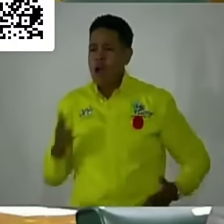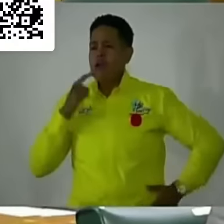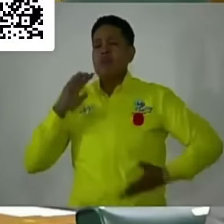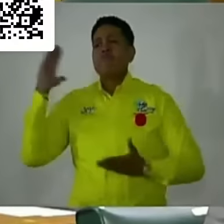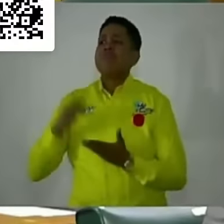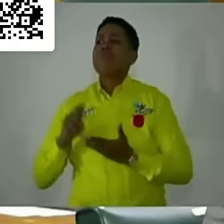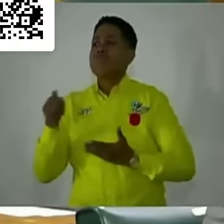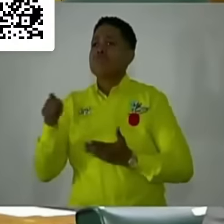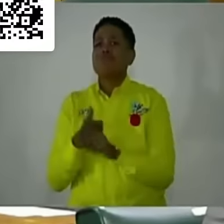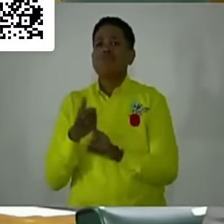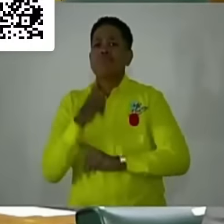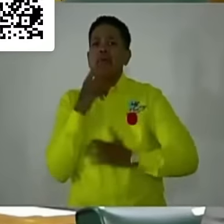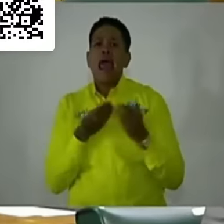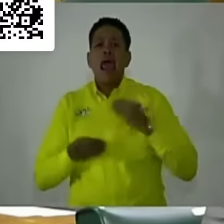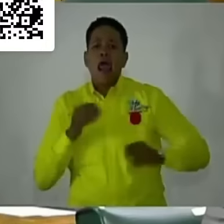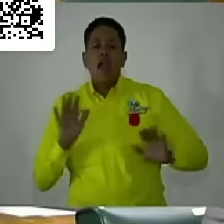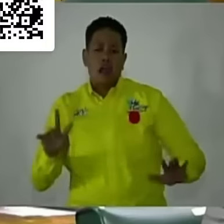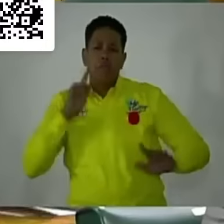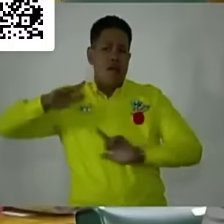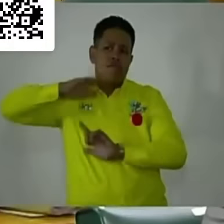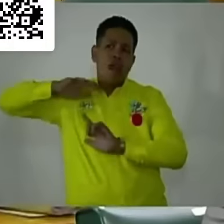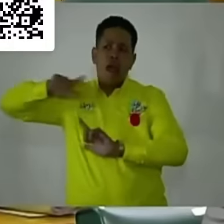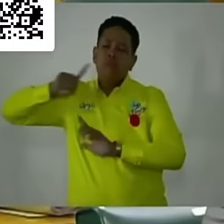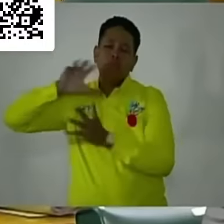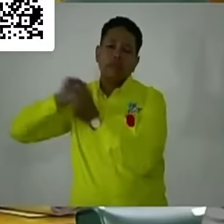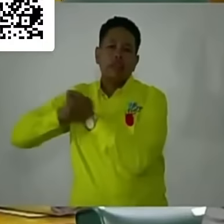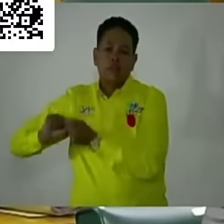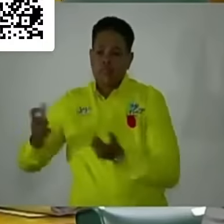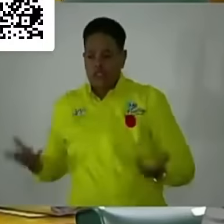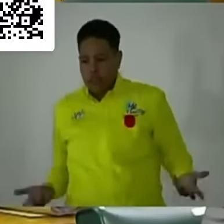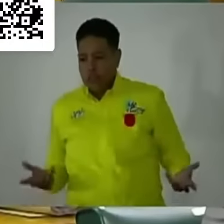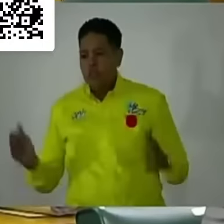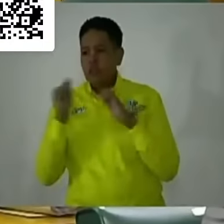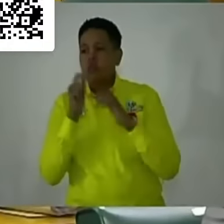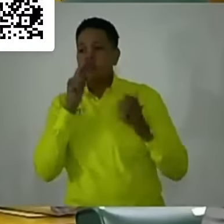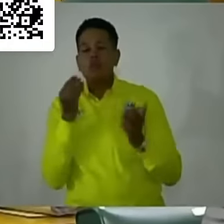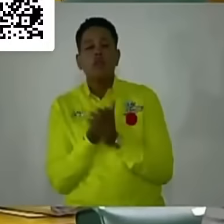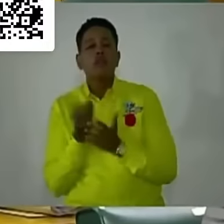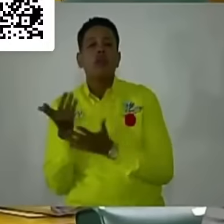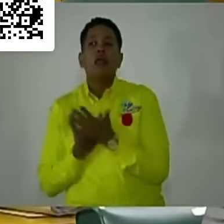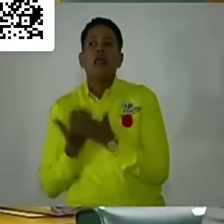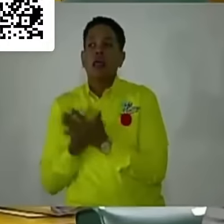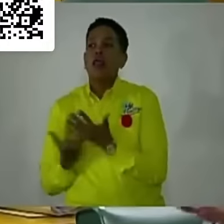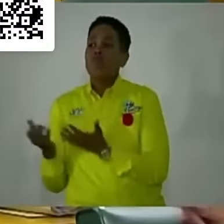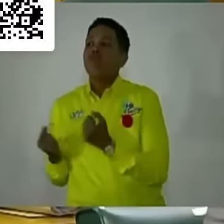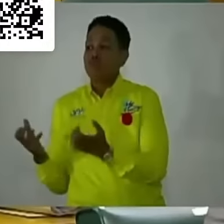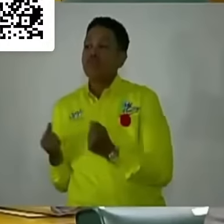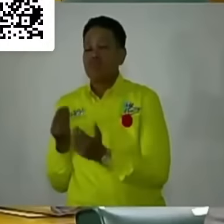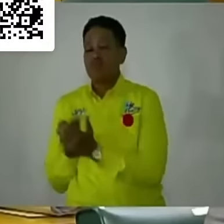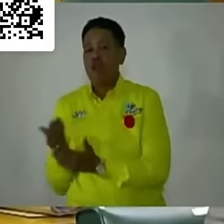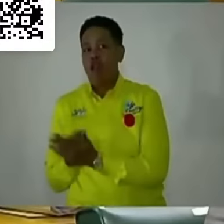mitigate the environmental damage with the revenues that the companies are earning.